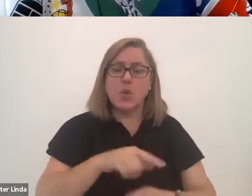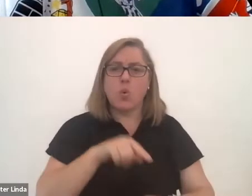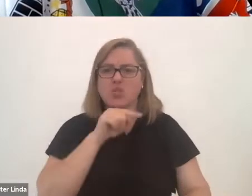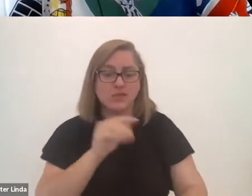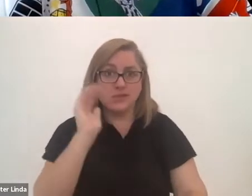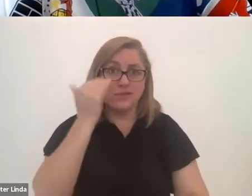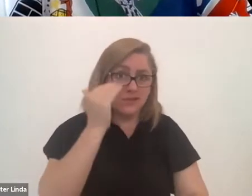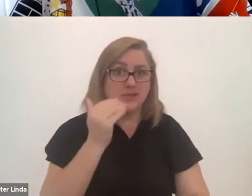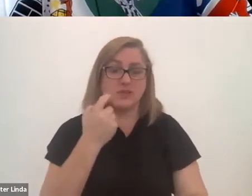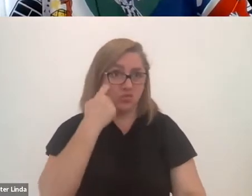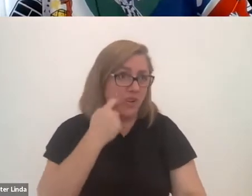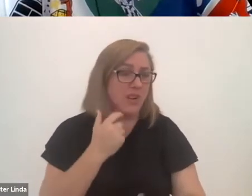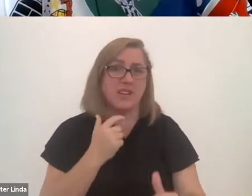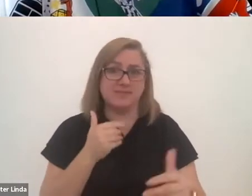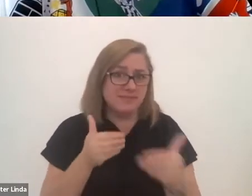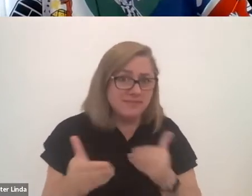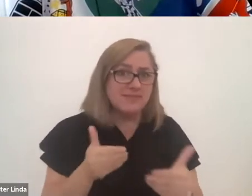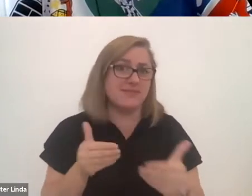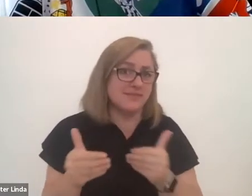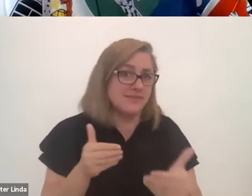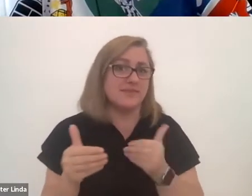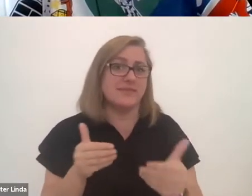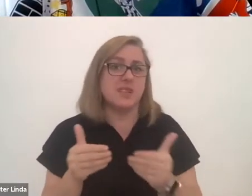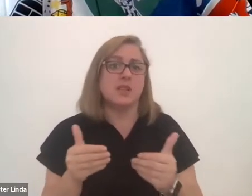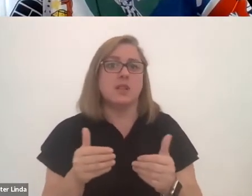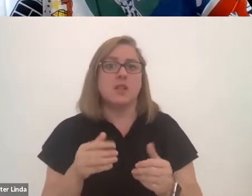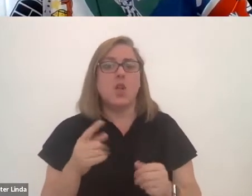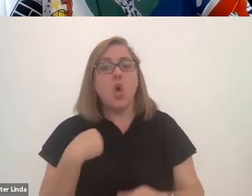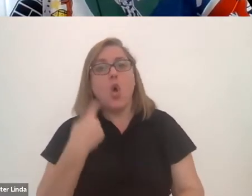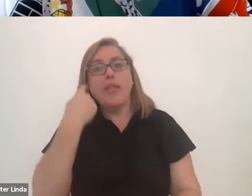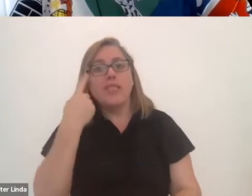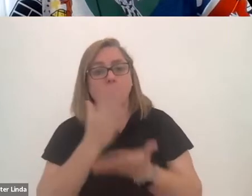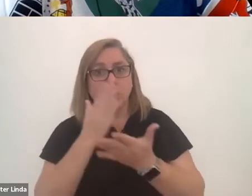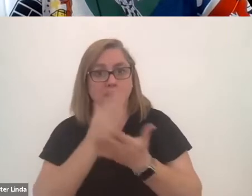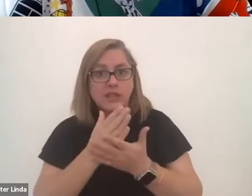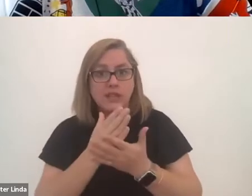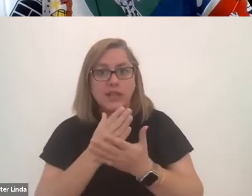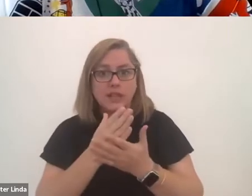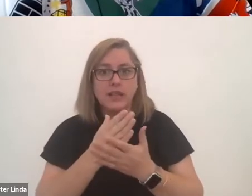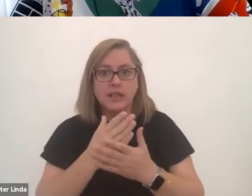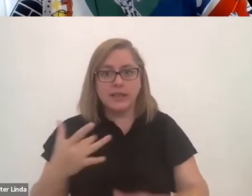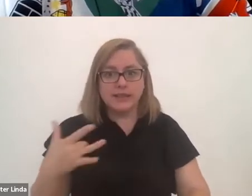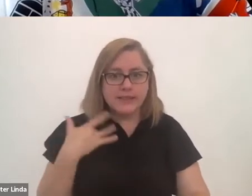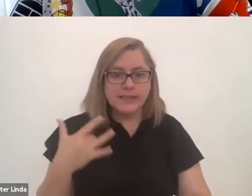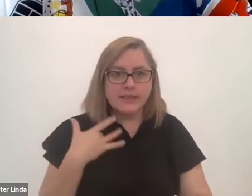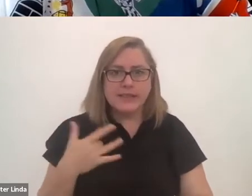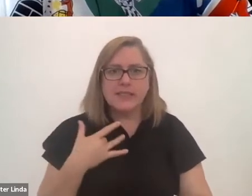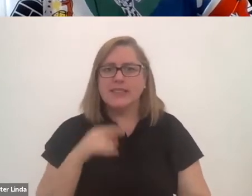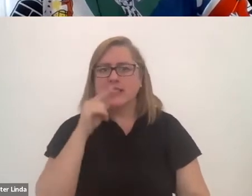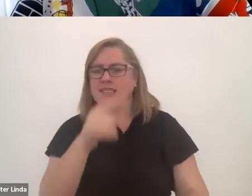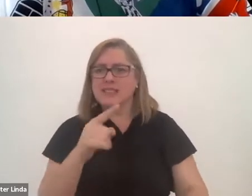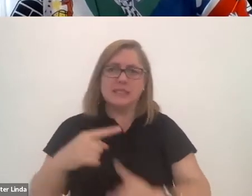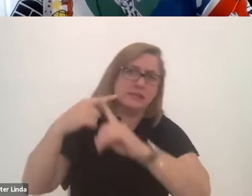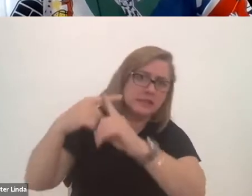And I think in terms of sustaining, there can be a lot of dogma and